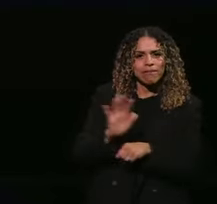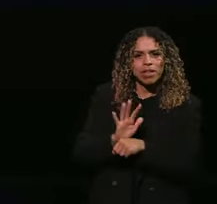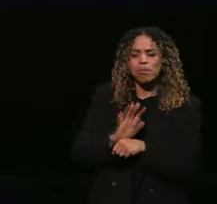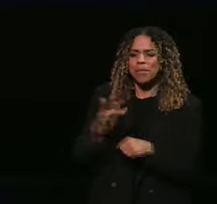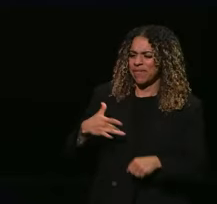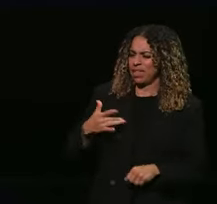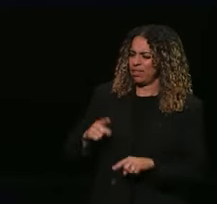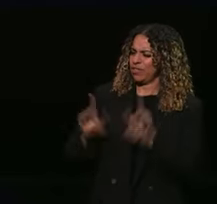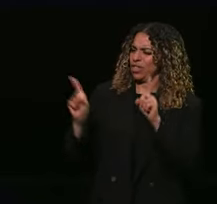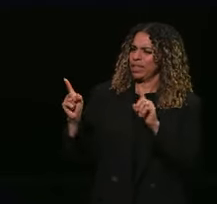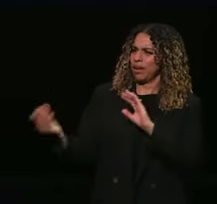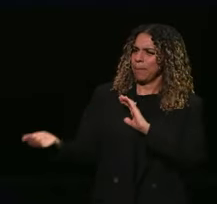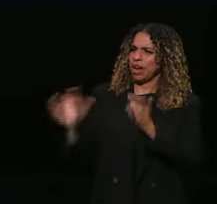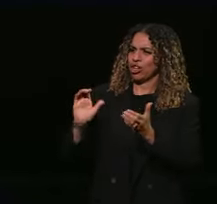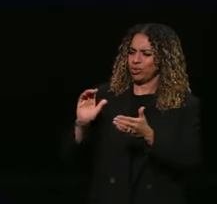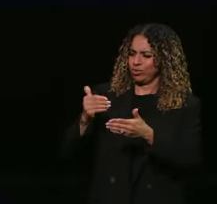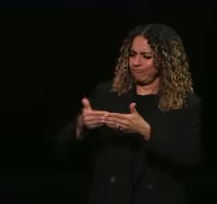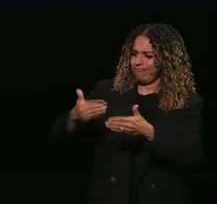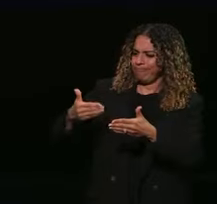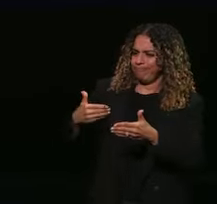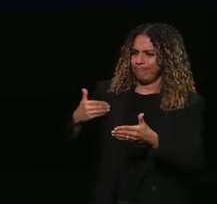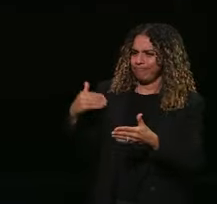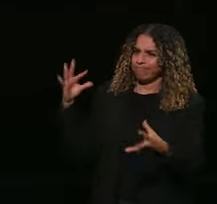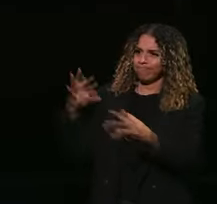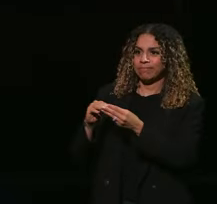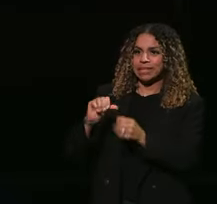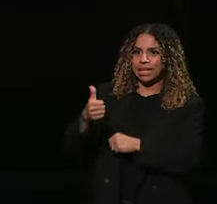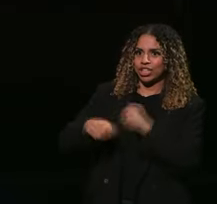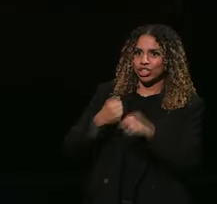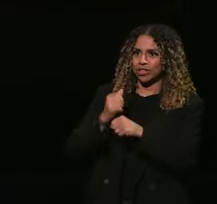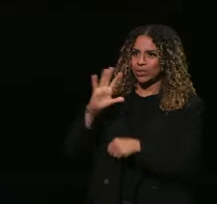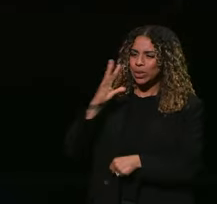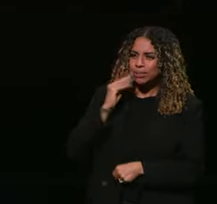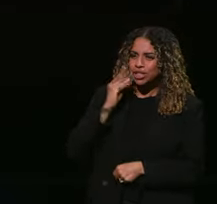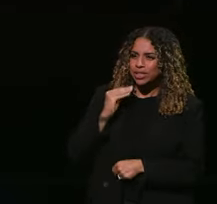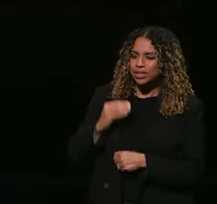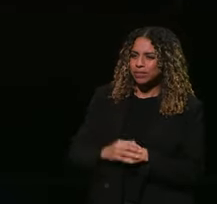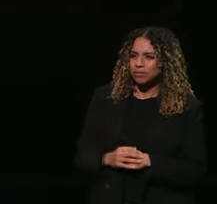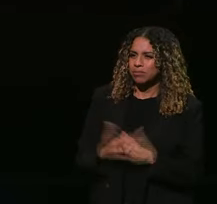than your experience over the past 10 years?